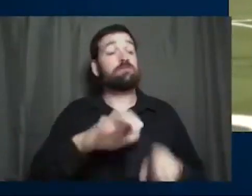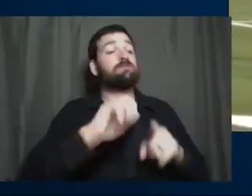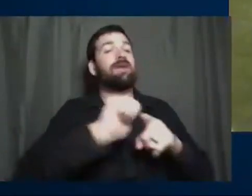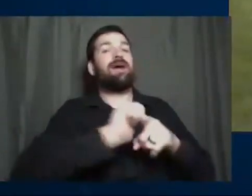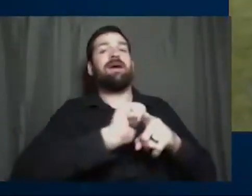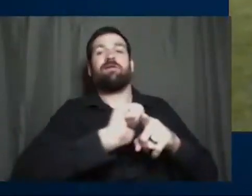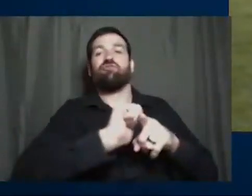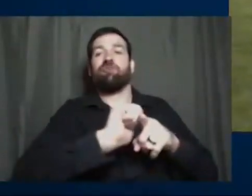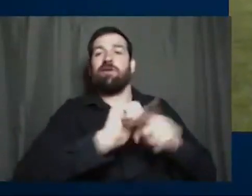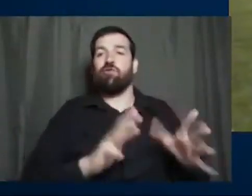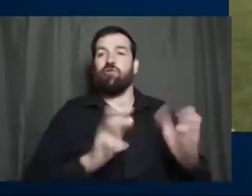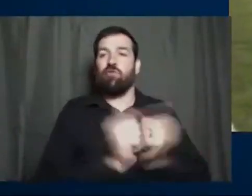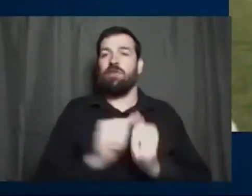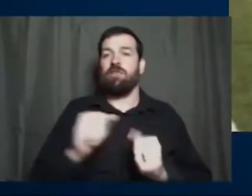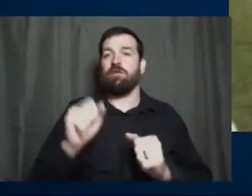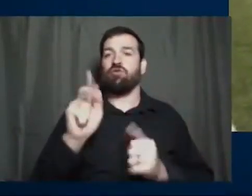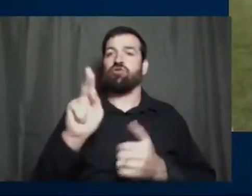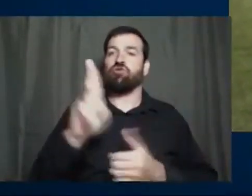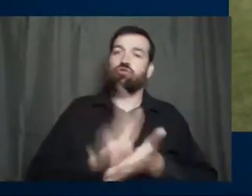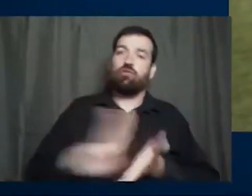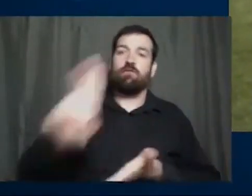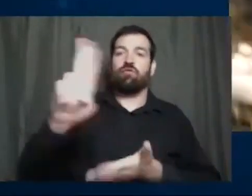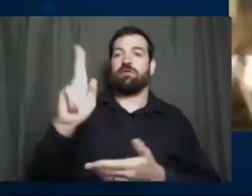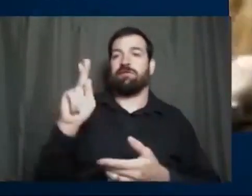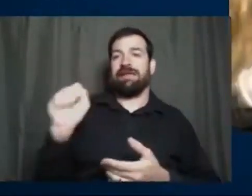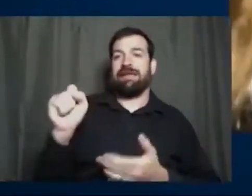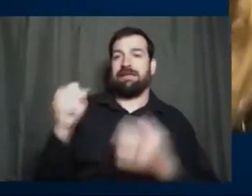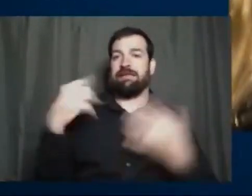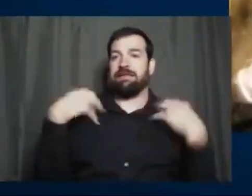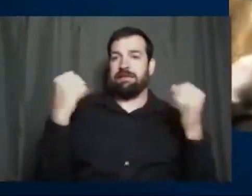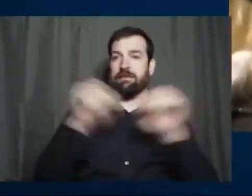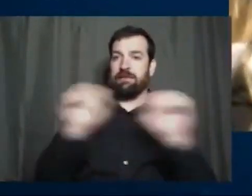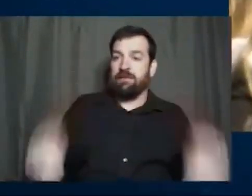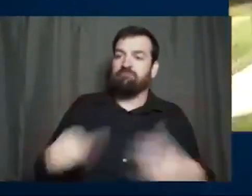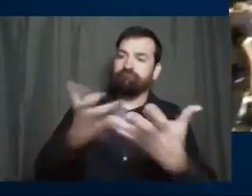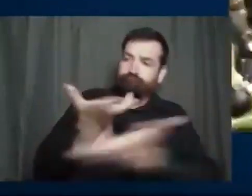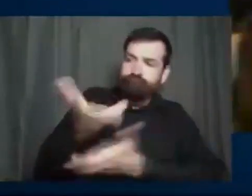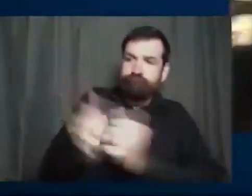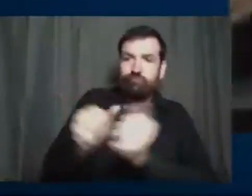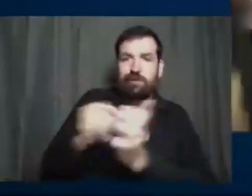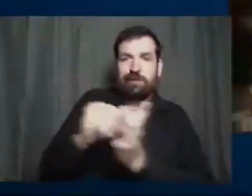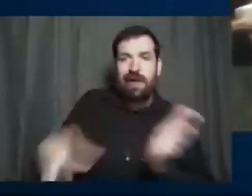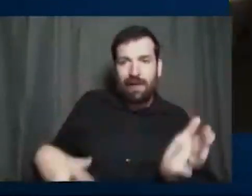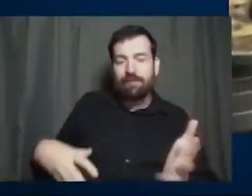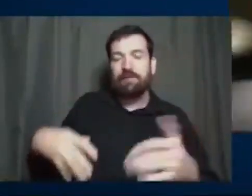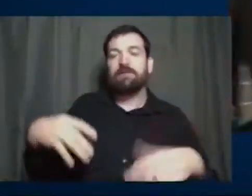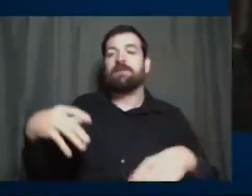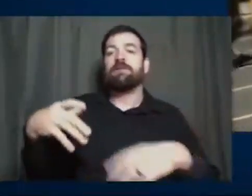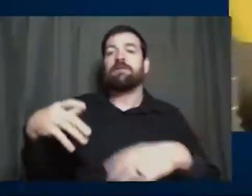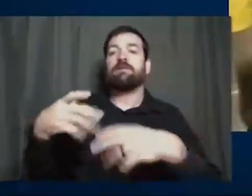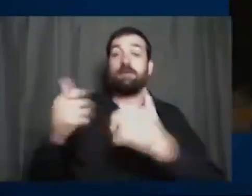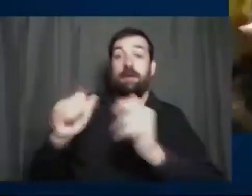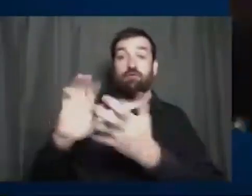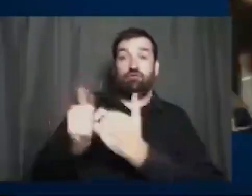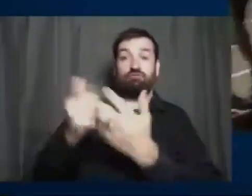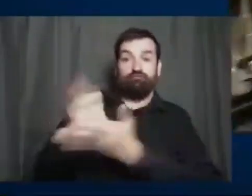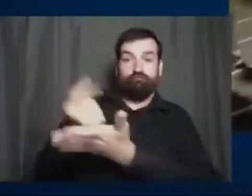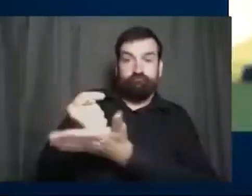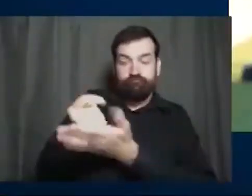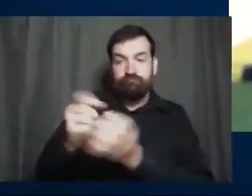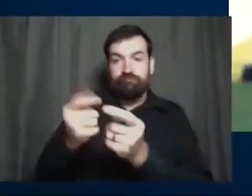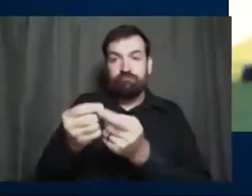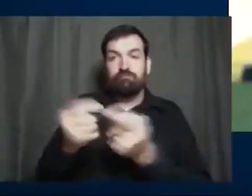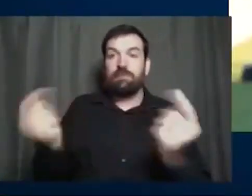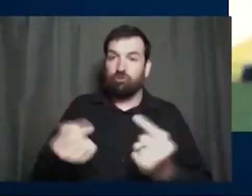Health System. She works with student athletes to train and prevent injuries. Truhe was on the sideline the day Michael was